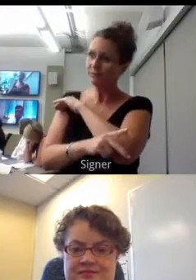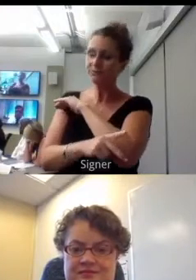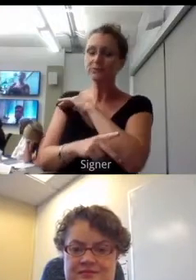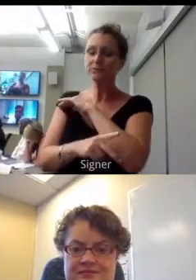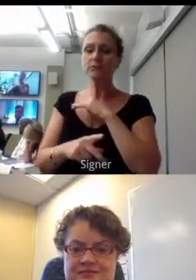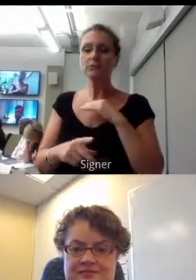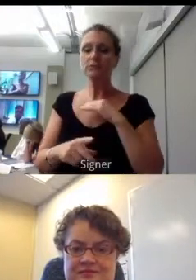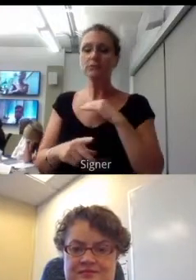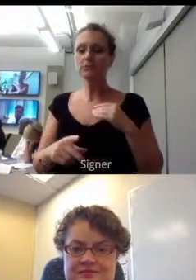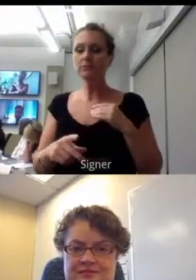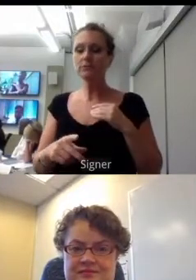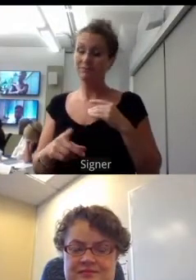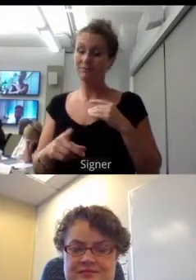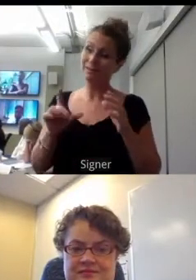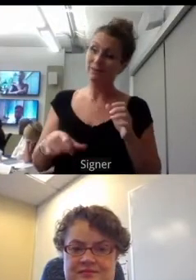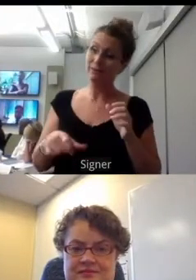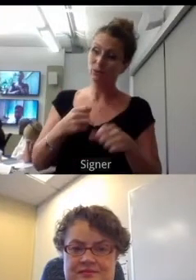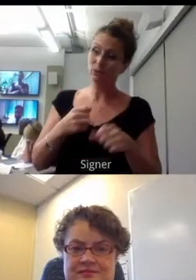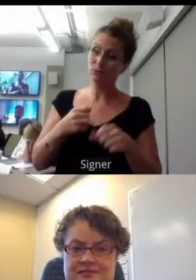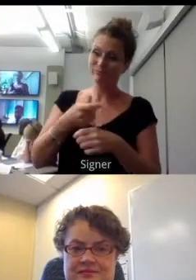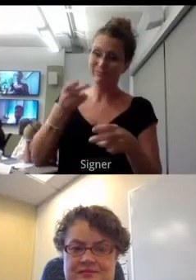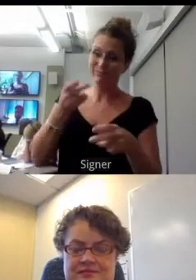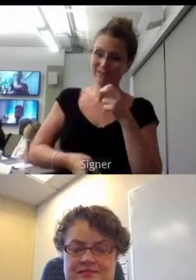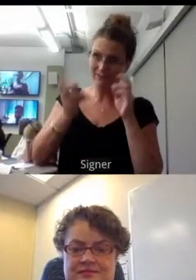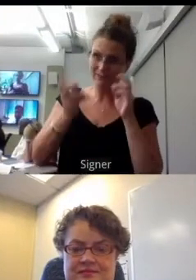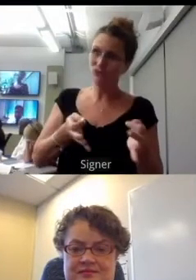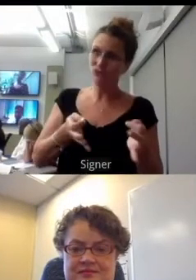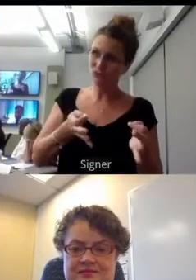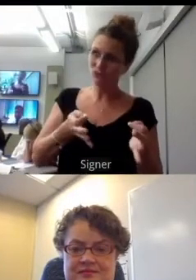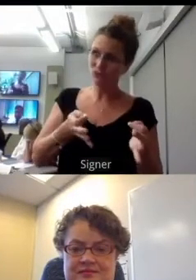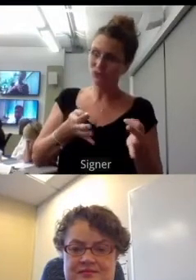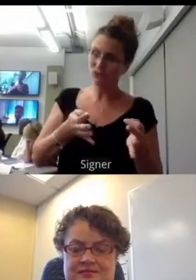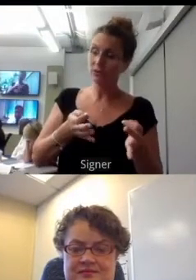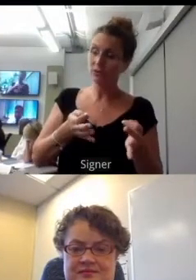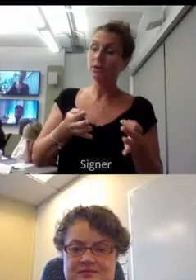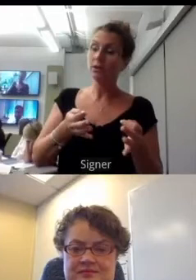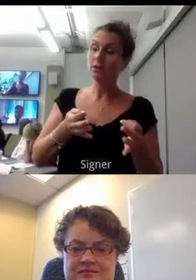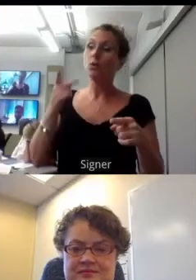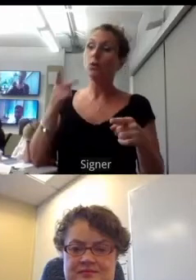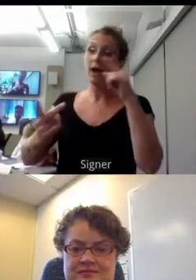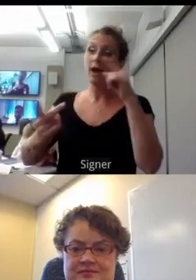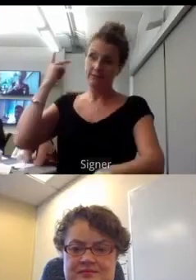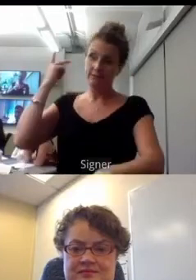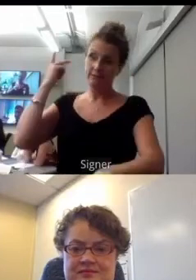decisions. With hindsight, is this something you would recommend to Manitoba, or is